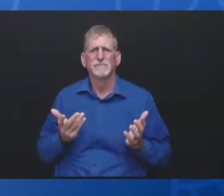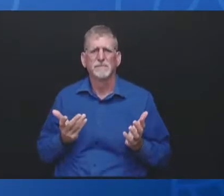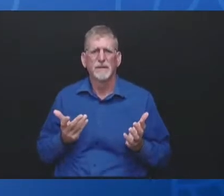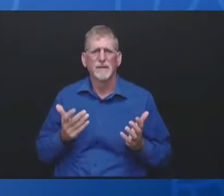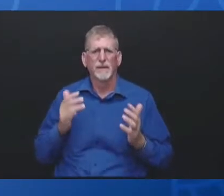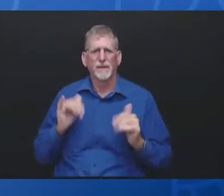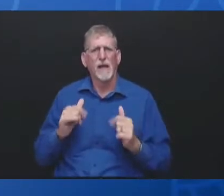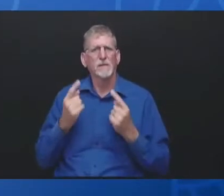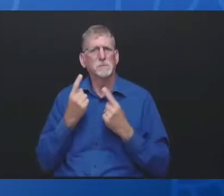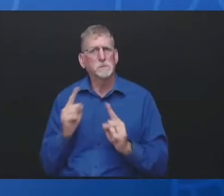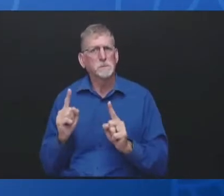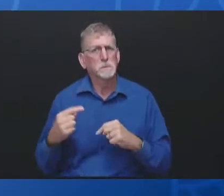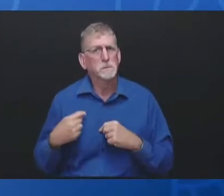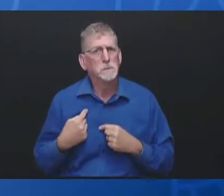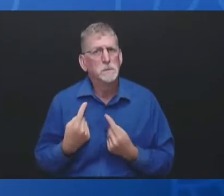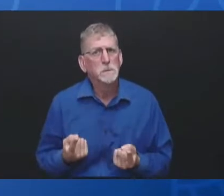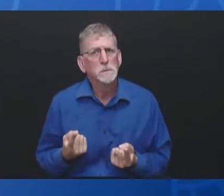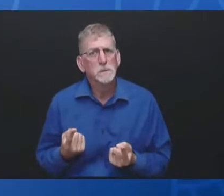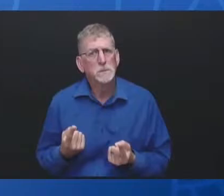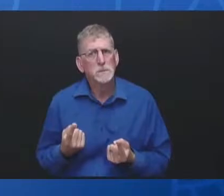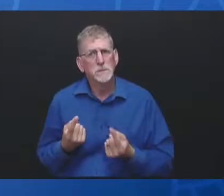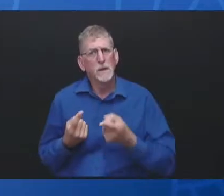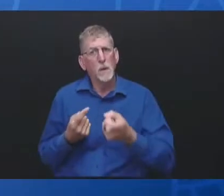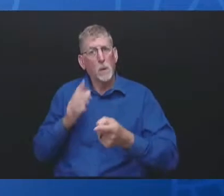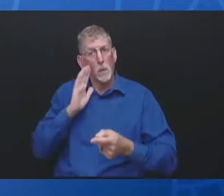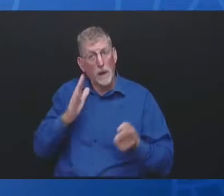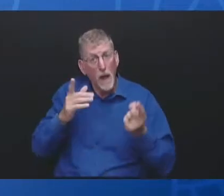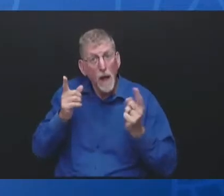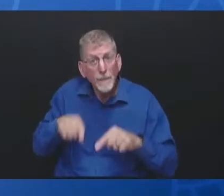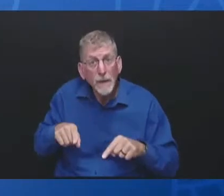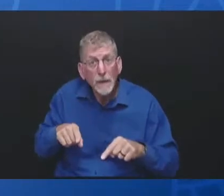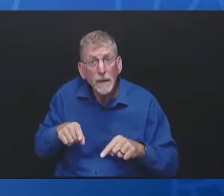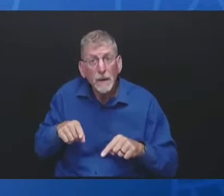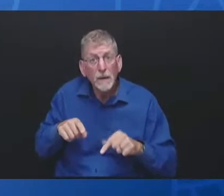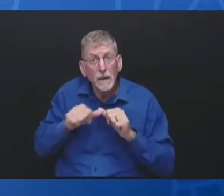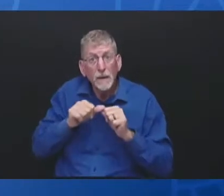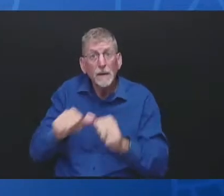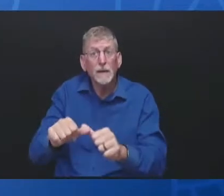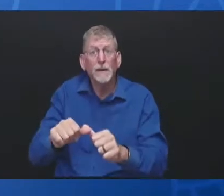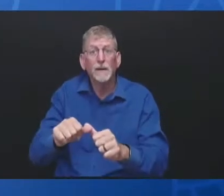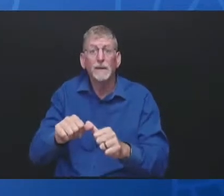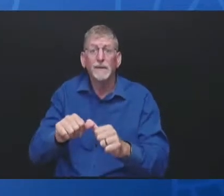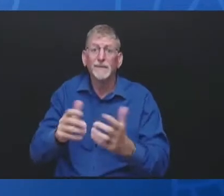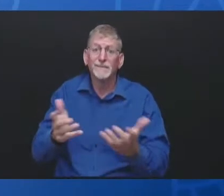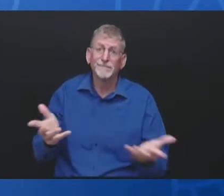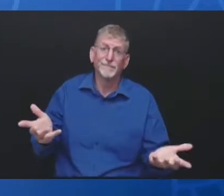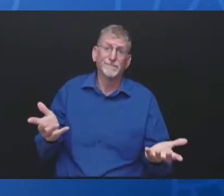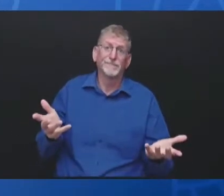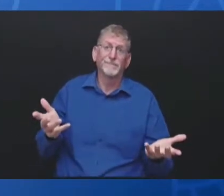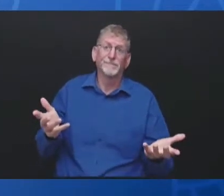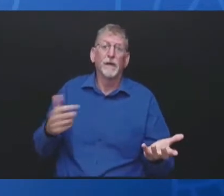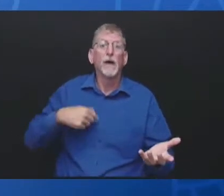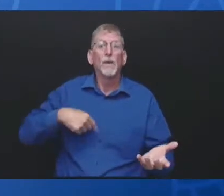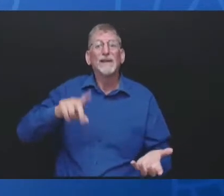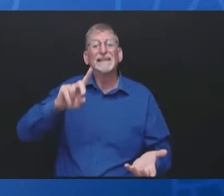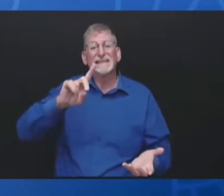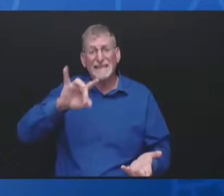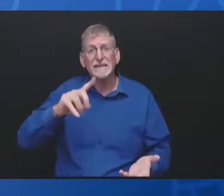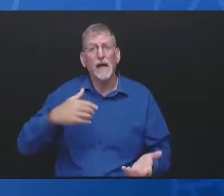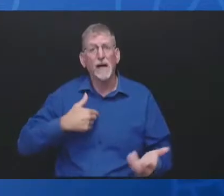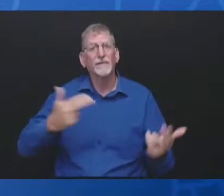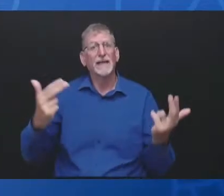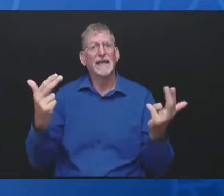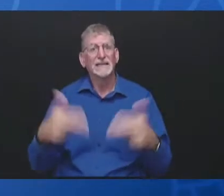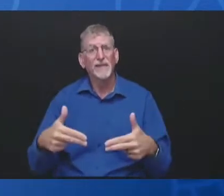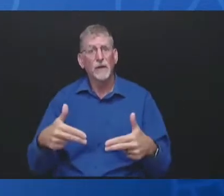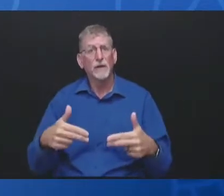it last is another thing. Hamas, we did have a ceasefire. And then Hamas decided once again that that was just not going to do, and they